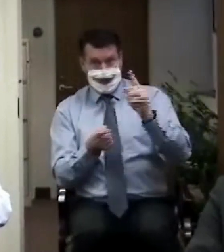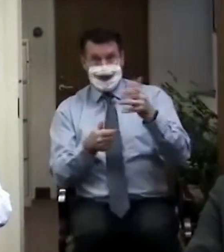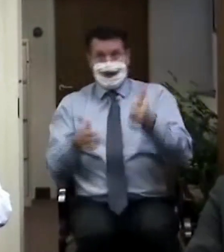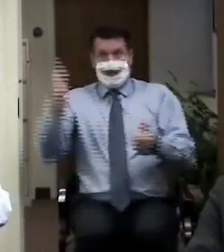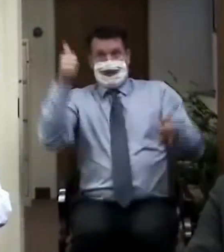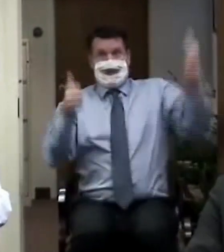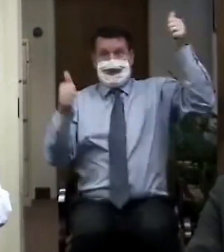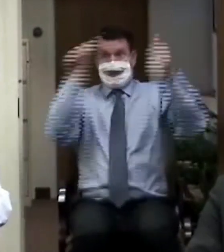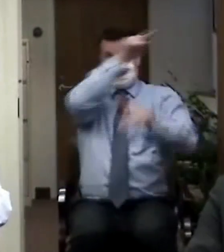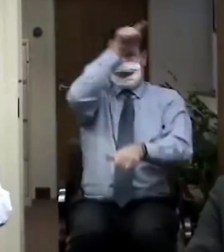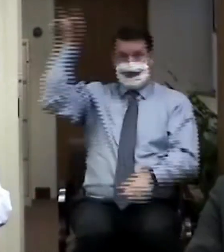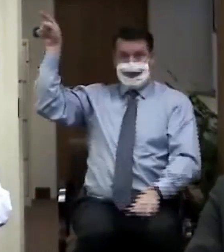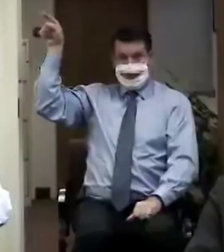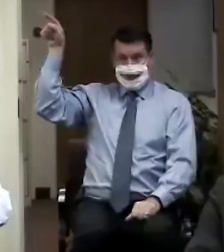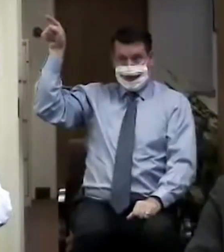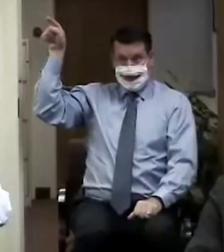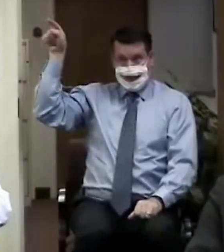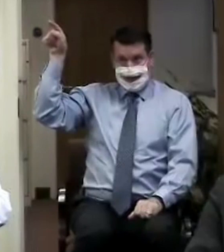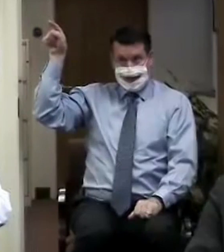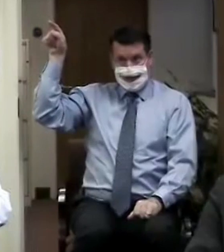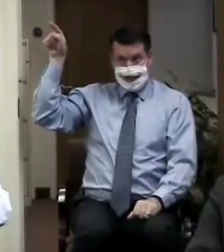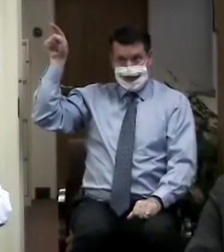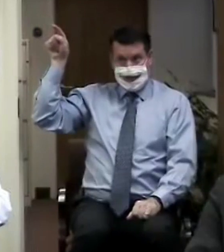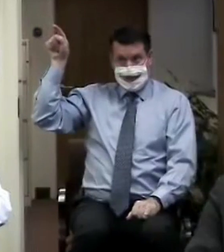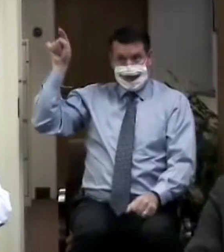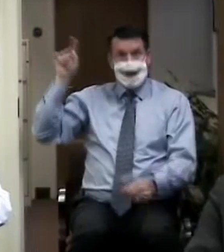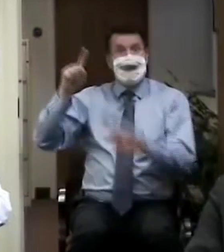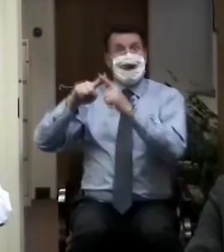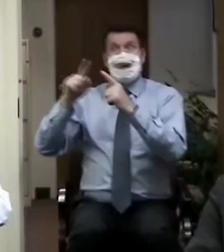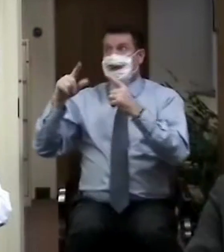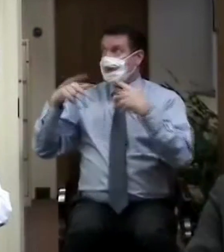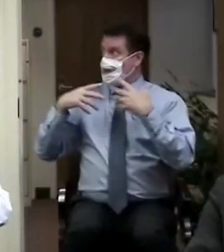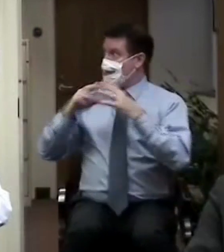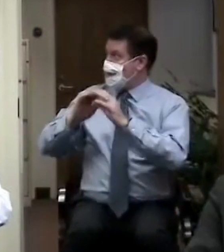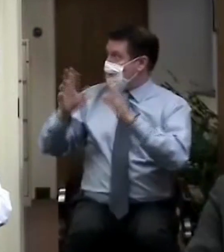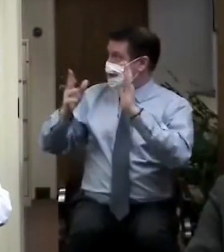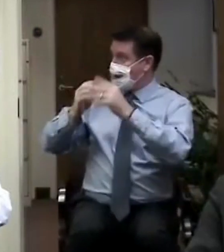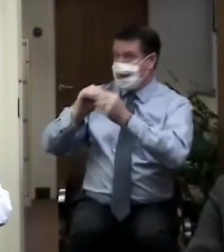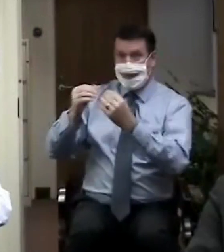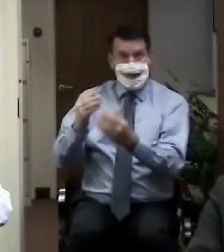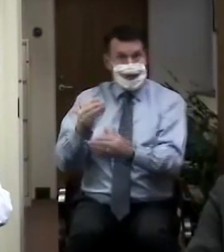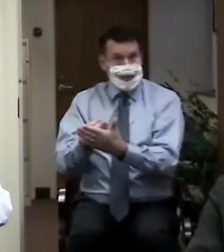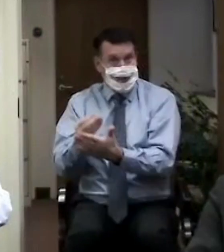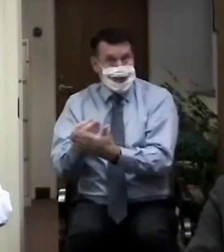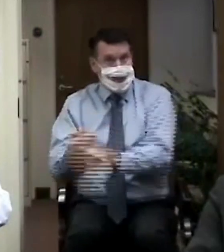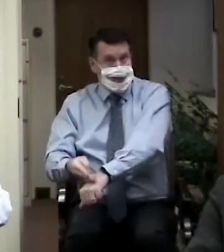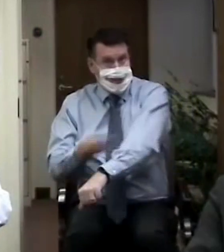back for a week or two, are they going to get paid as if they worked those 1 or 2 weeks?